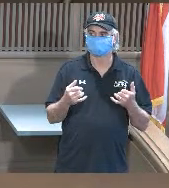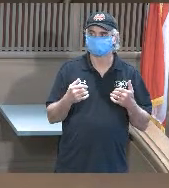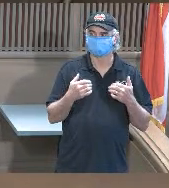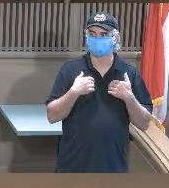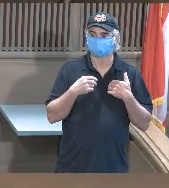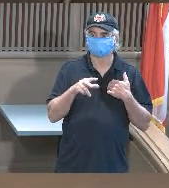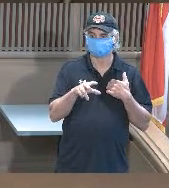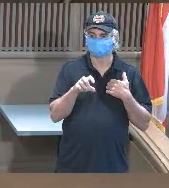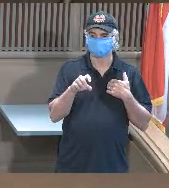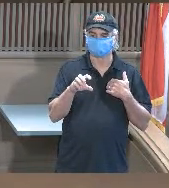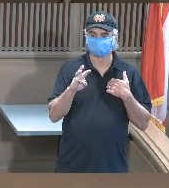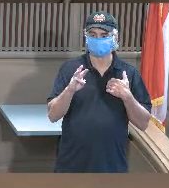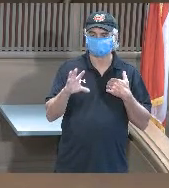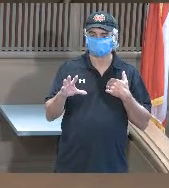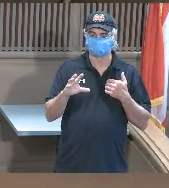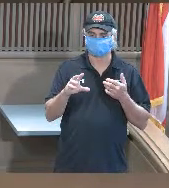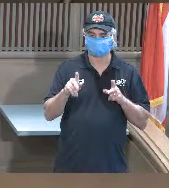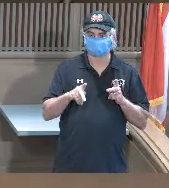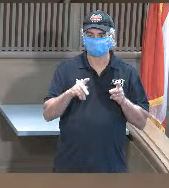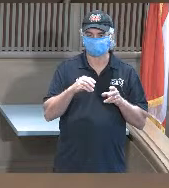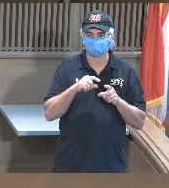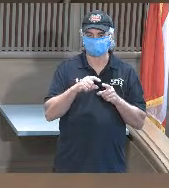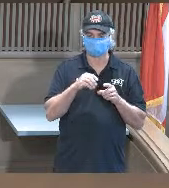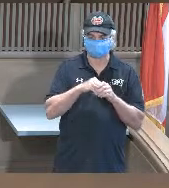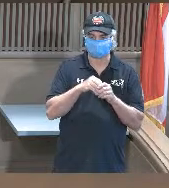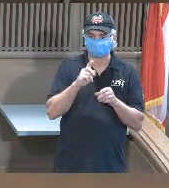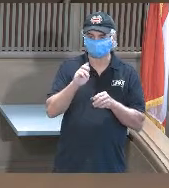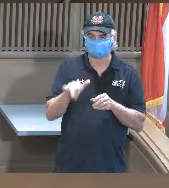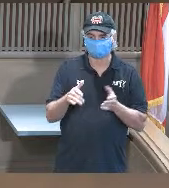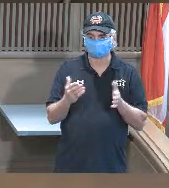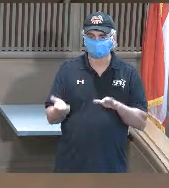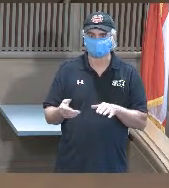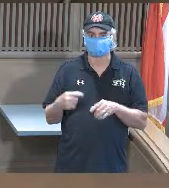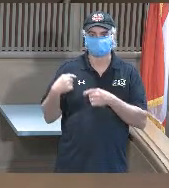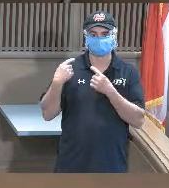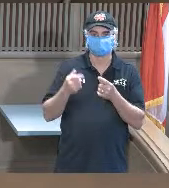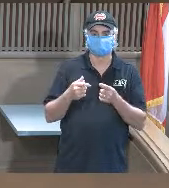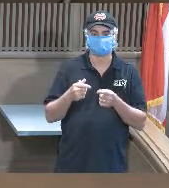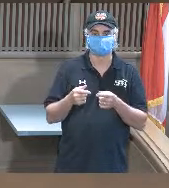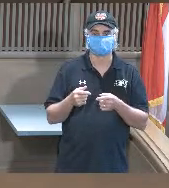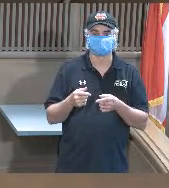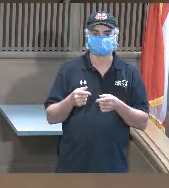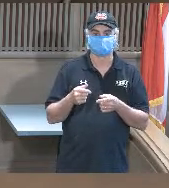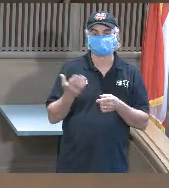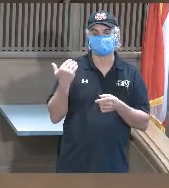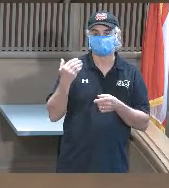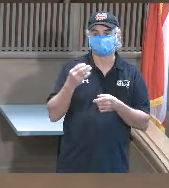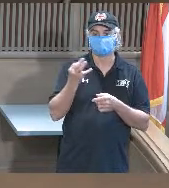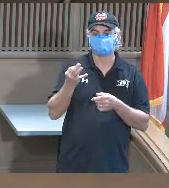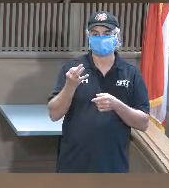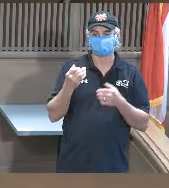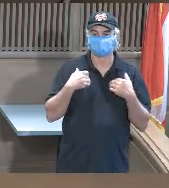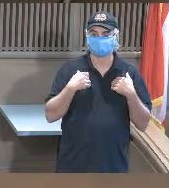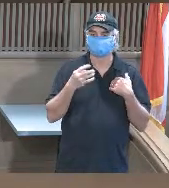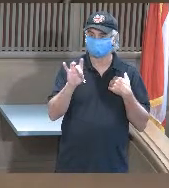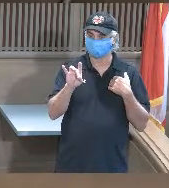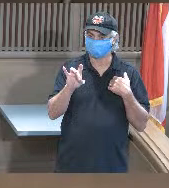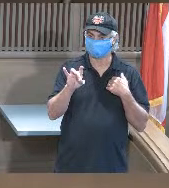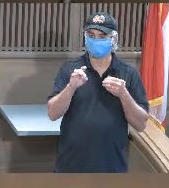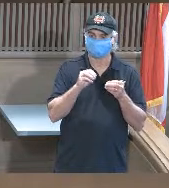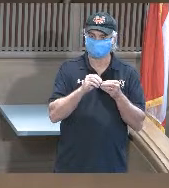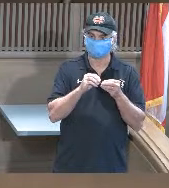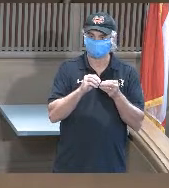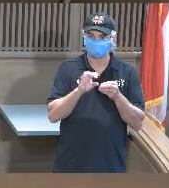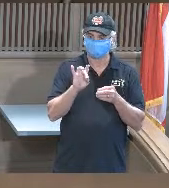365 death residents here in Dougherty County. So since last Friday, we've had 8 more deaths. So it's like 1